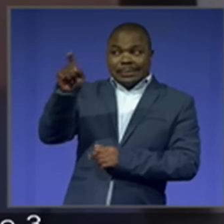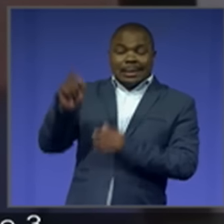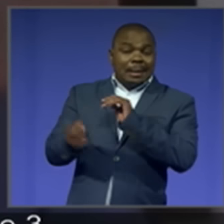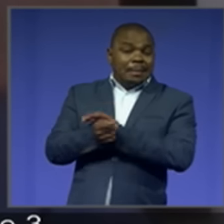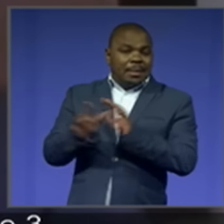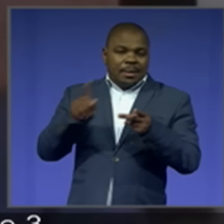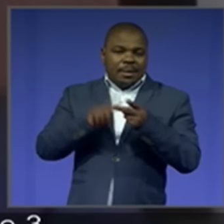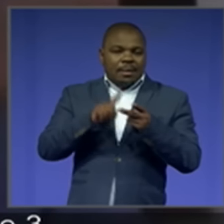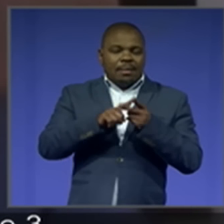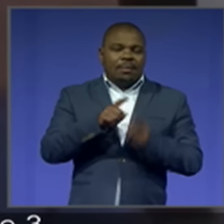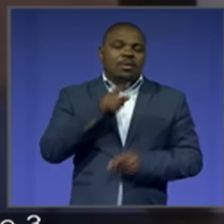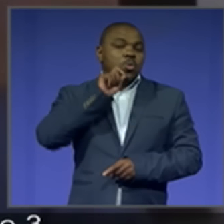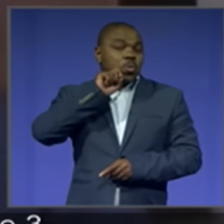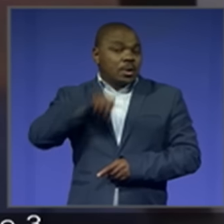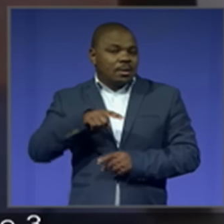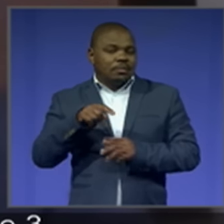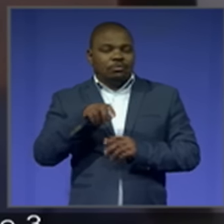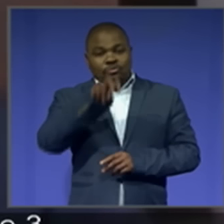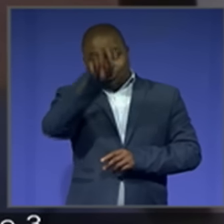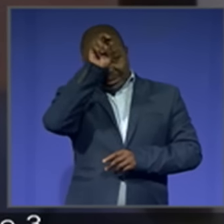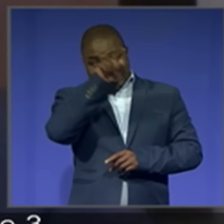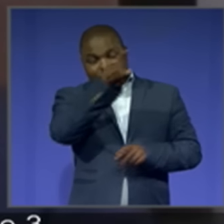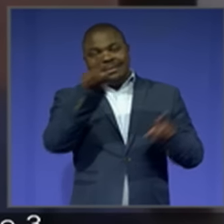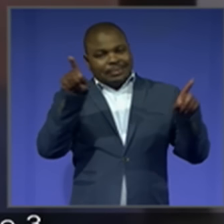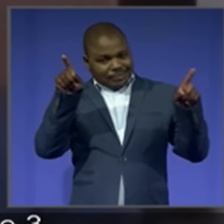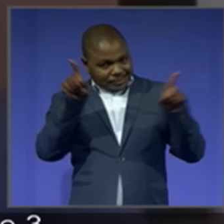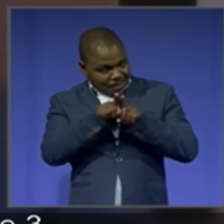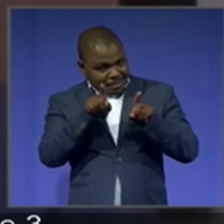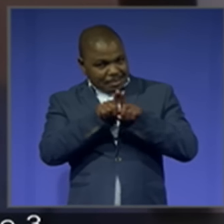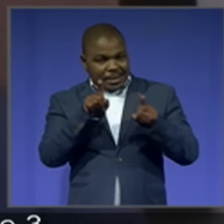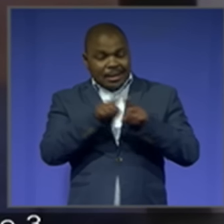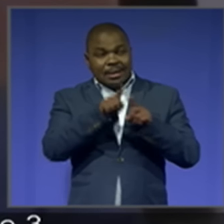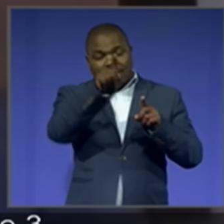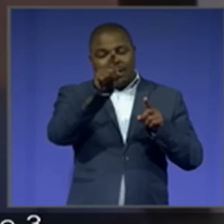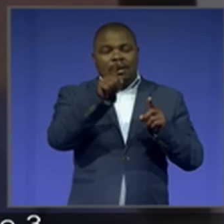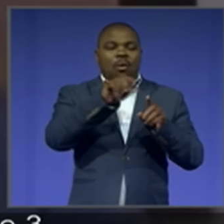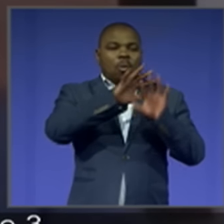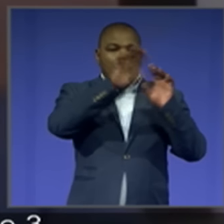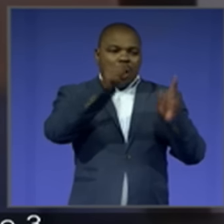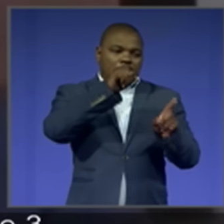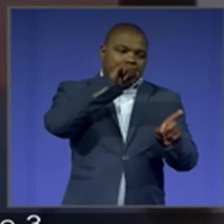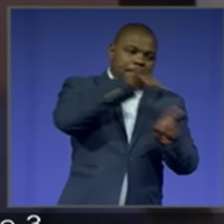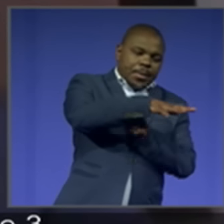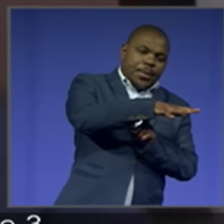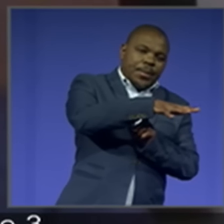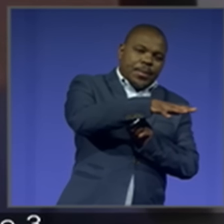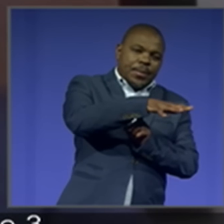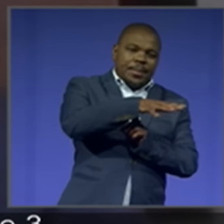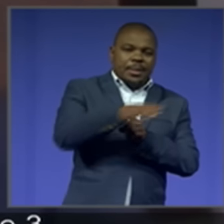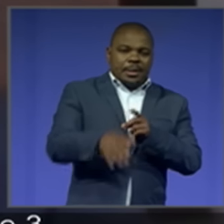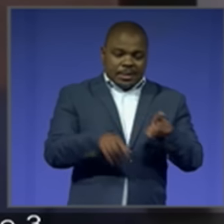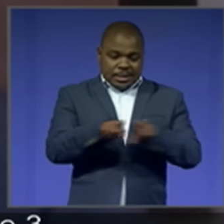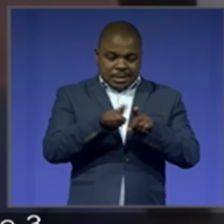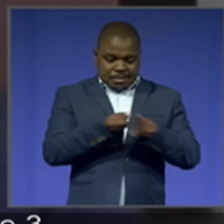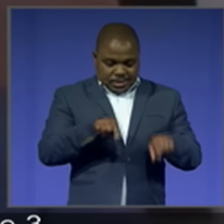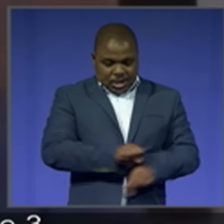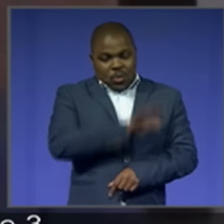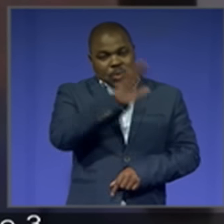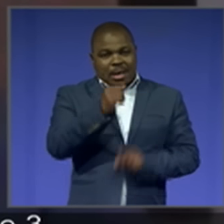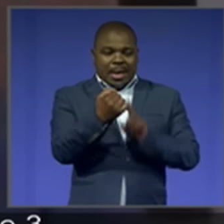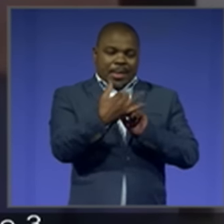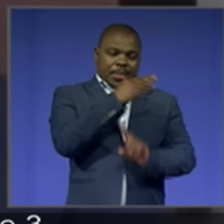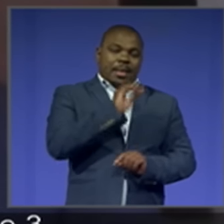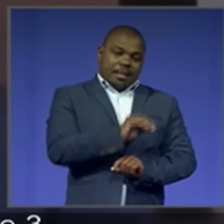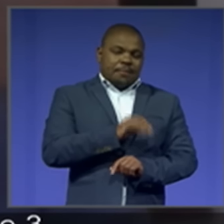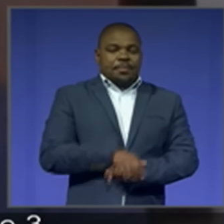lebale Ukraine le Russia le tsona ntse di batla di imela lefatshe ka bophara, including naha ya rona ya South